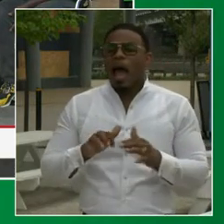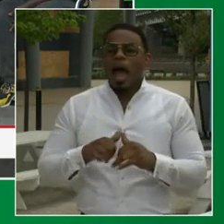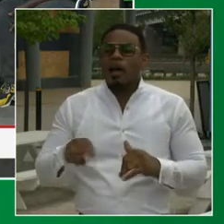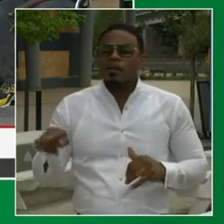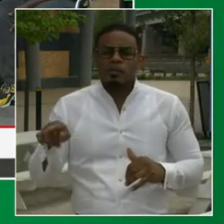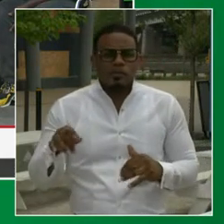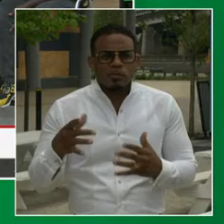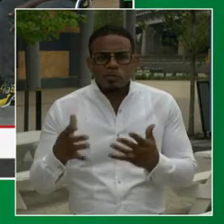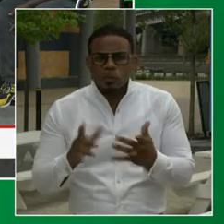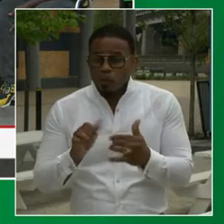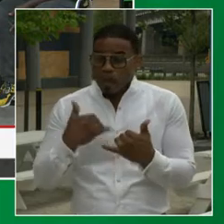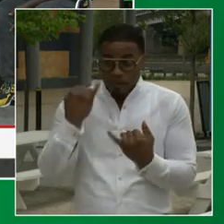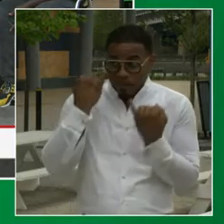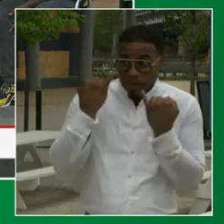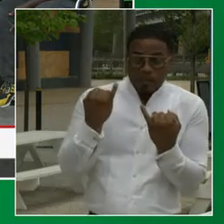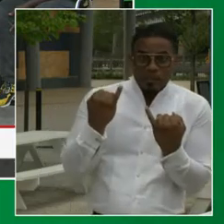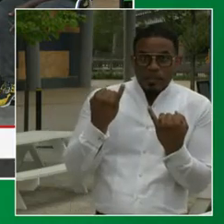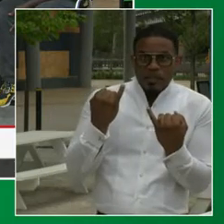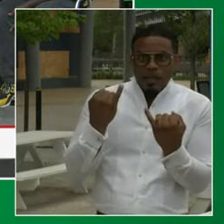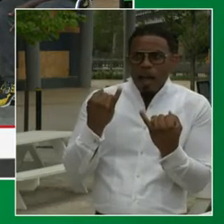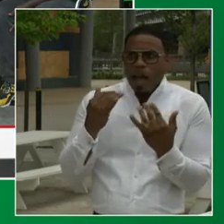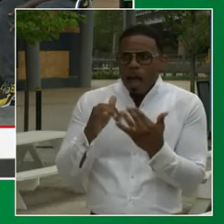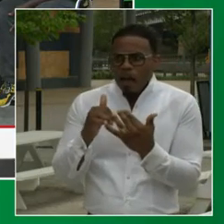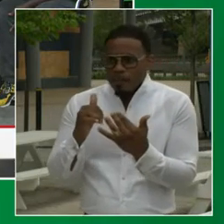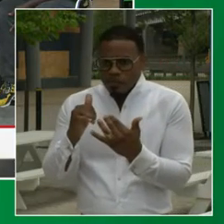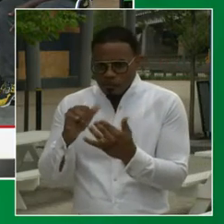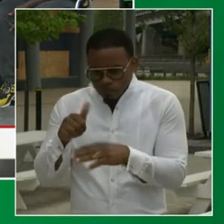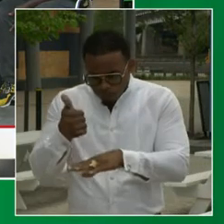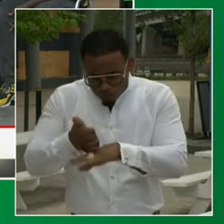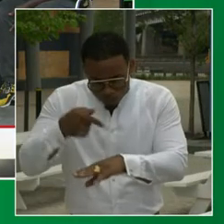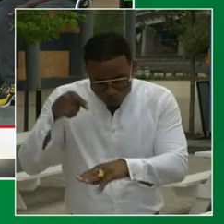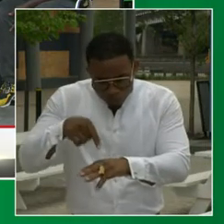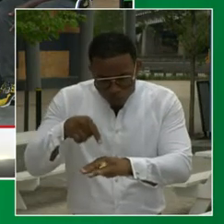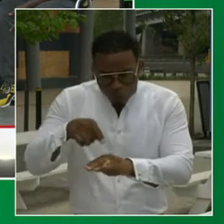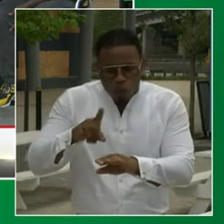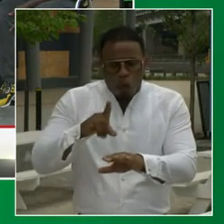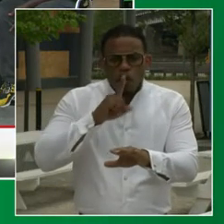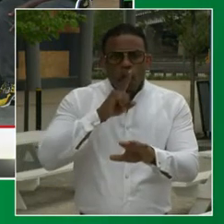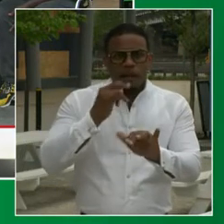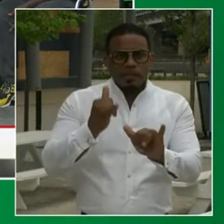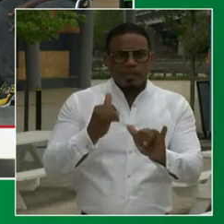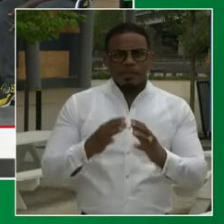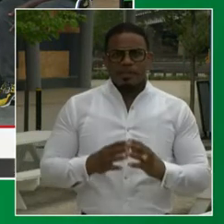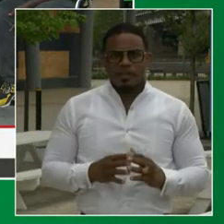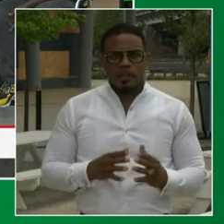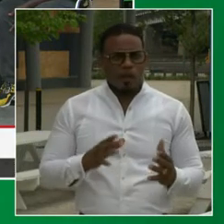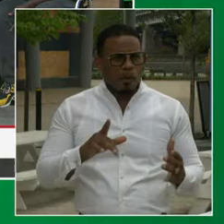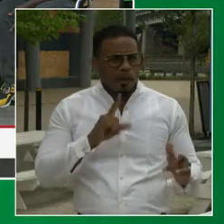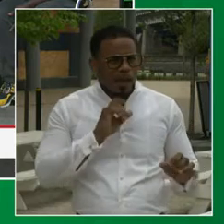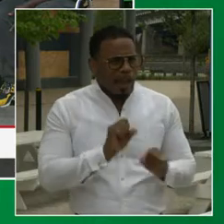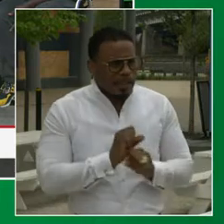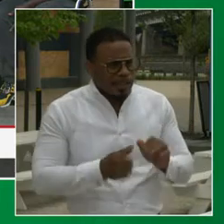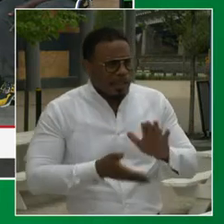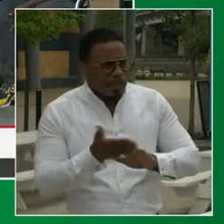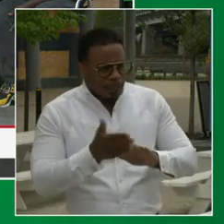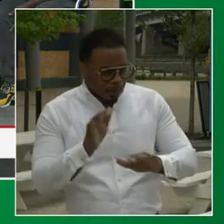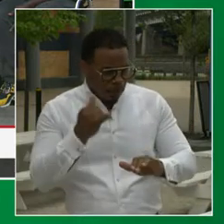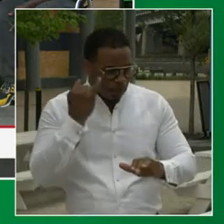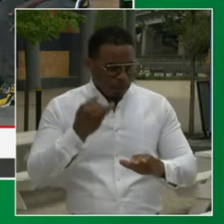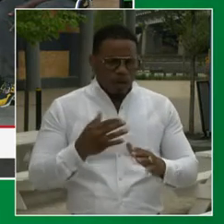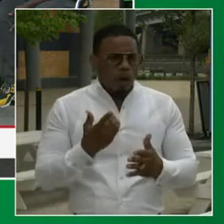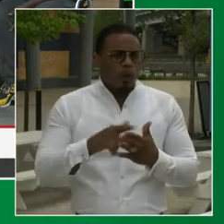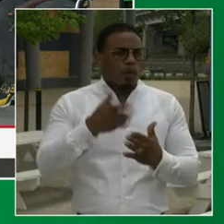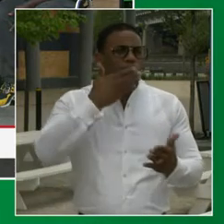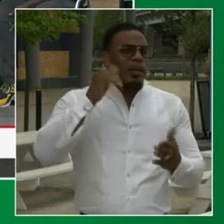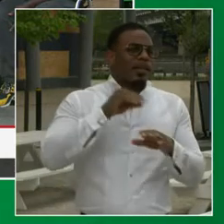you, when you have an idea, how do you bring it to where you guys are today, where you're actually executing on that idea?